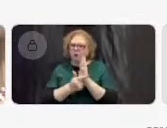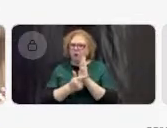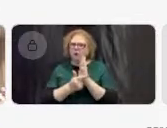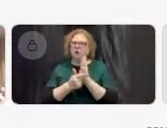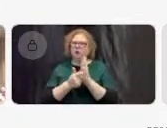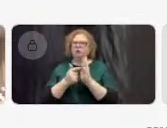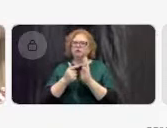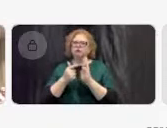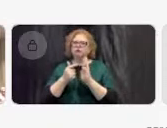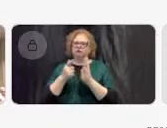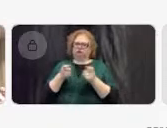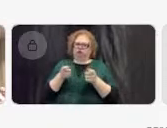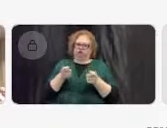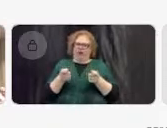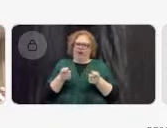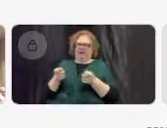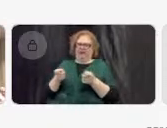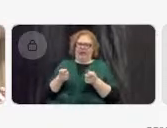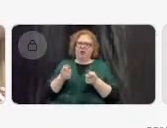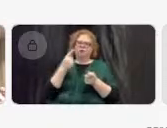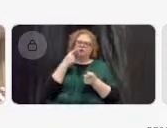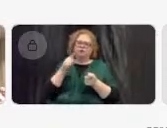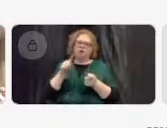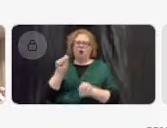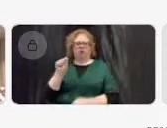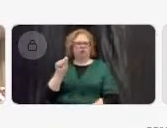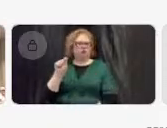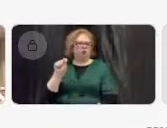regulate a short-term rental.